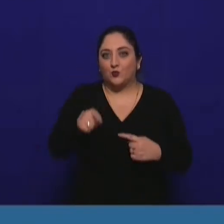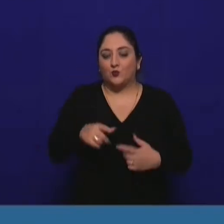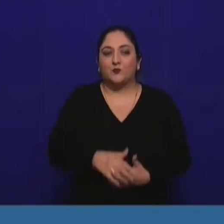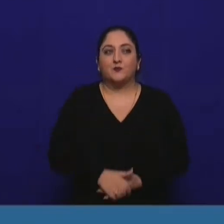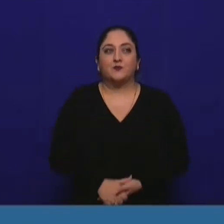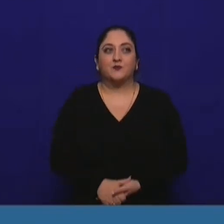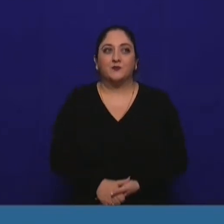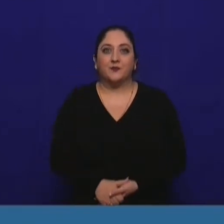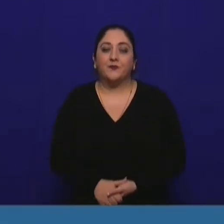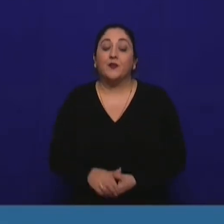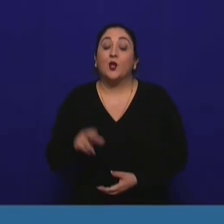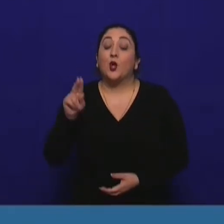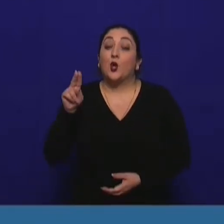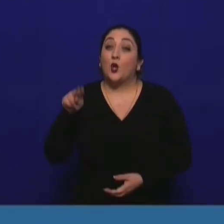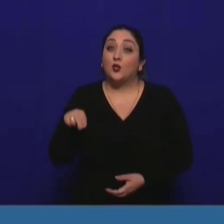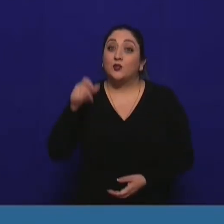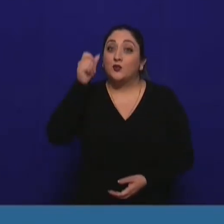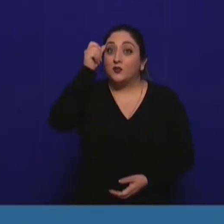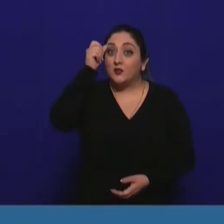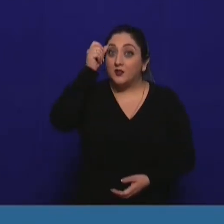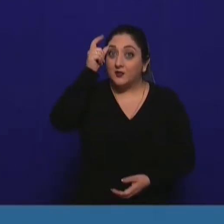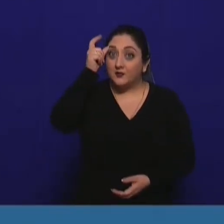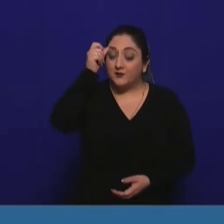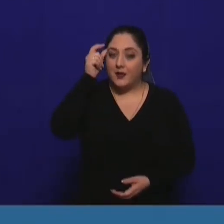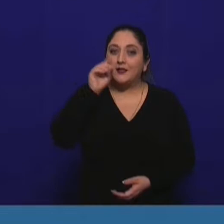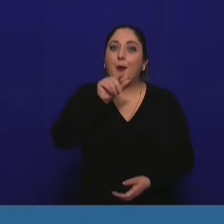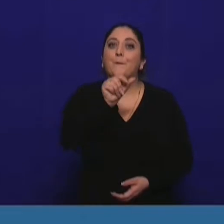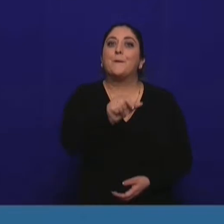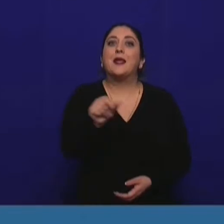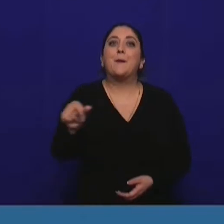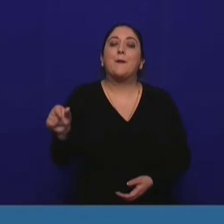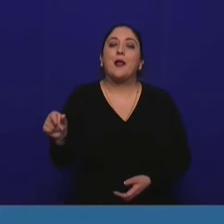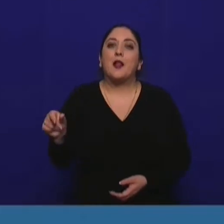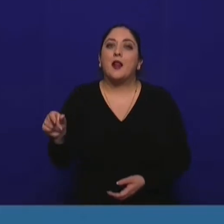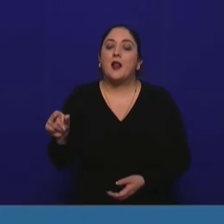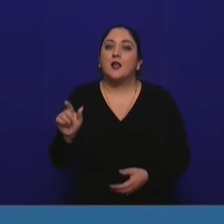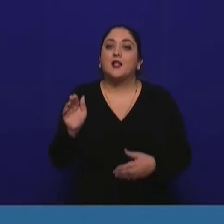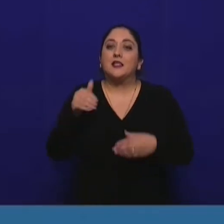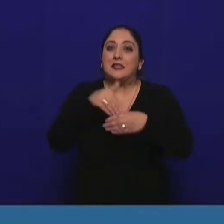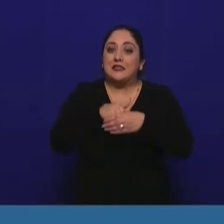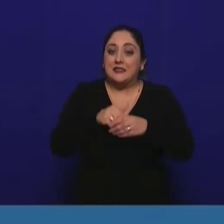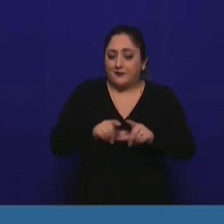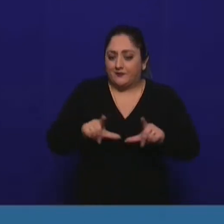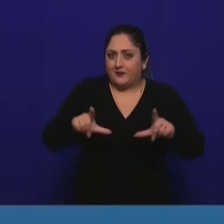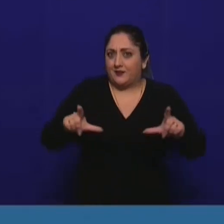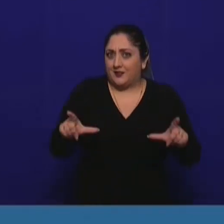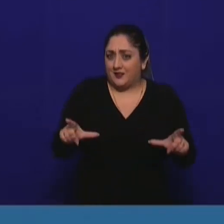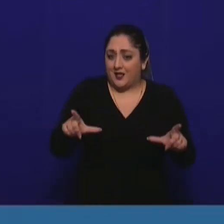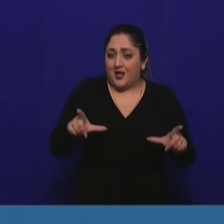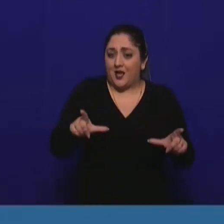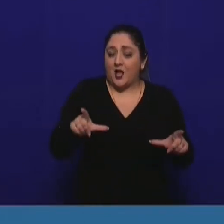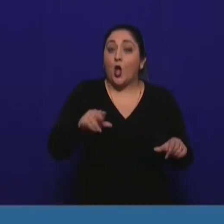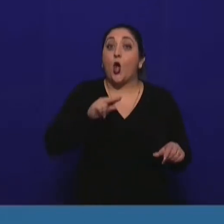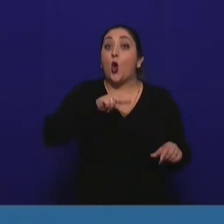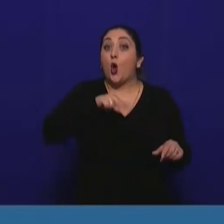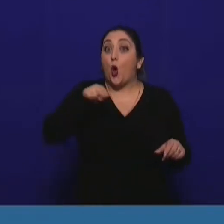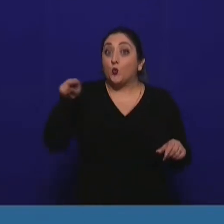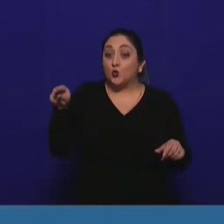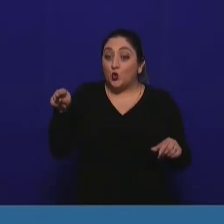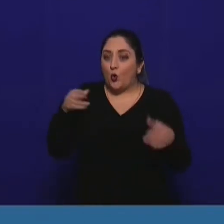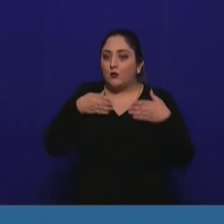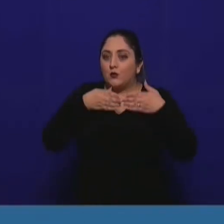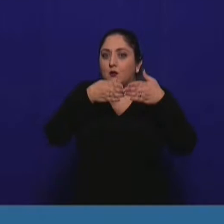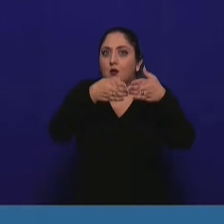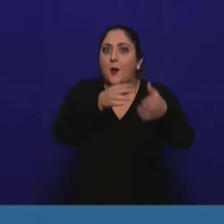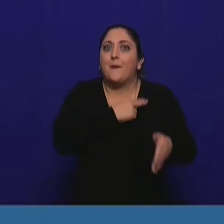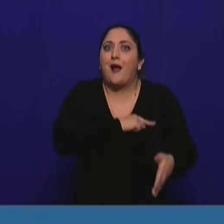And also, I would like to remind those persons who have received an invitation, and they are from Goza and received an invitation to come